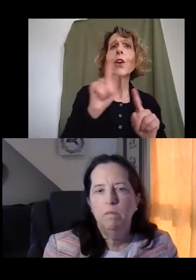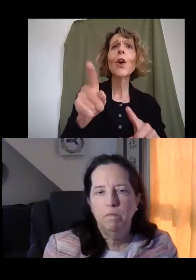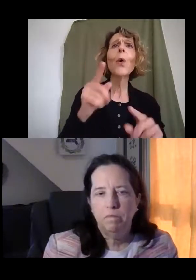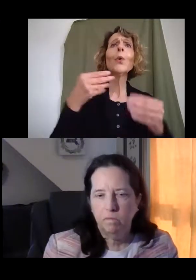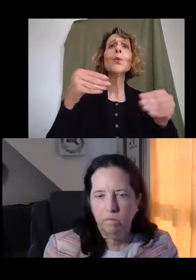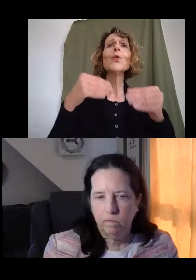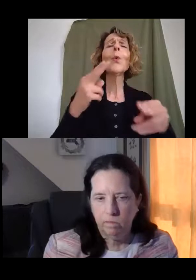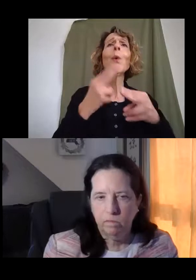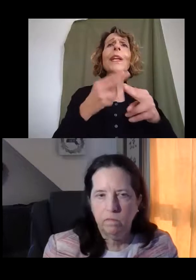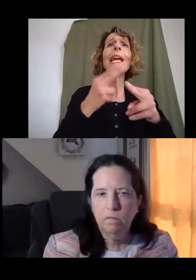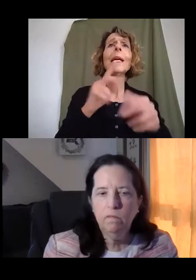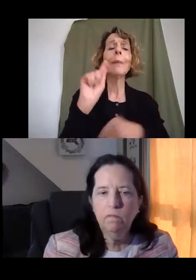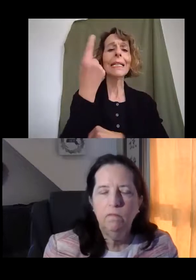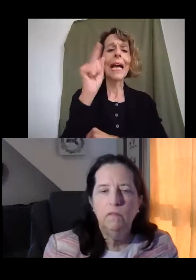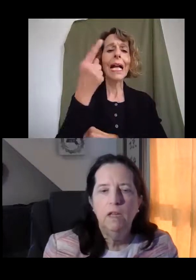outerwear.